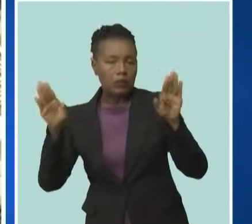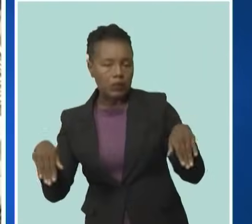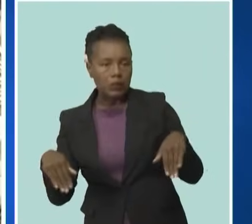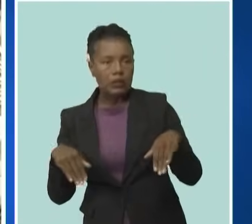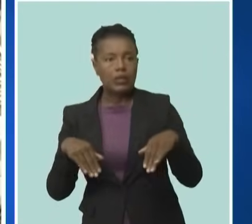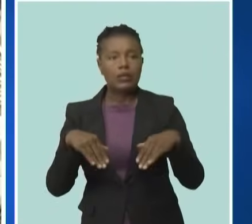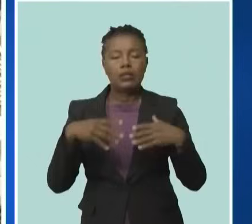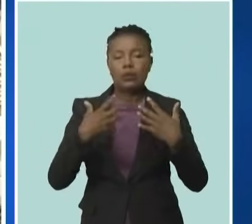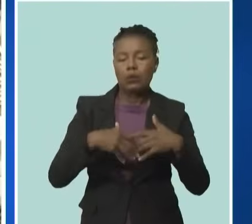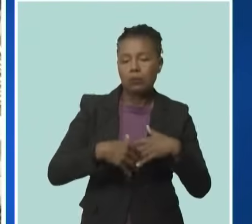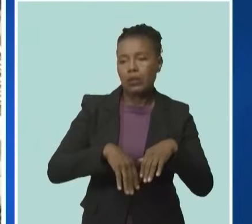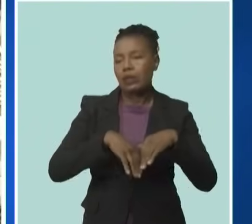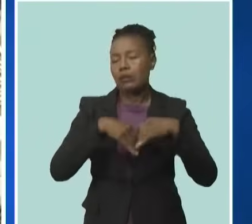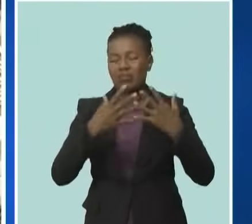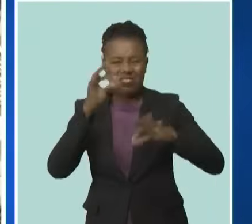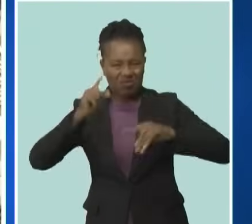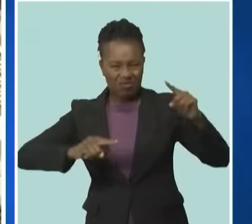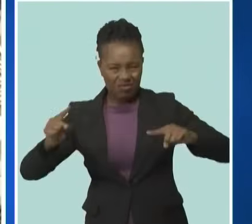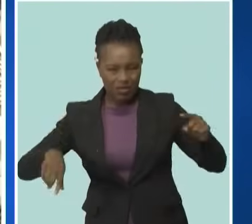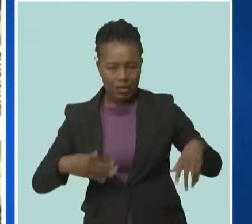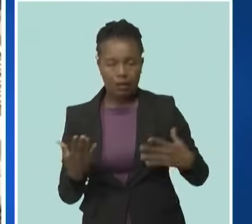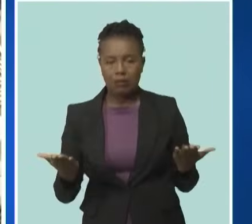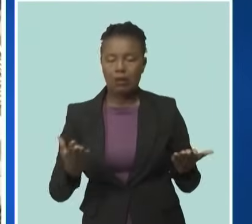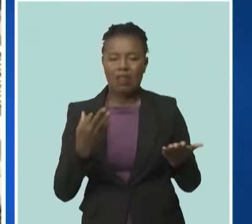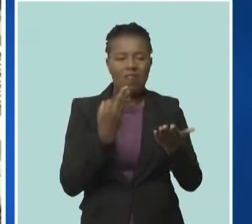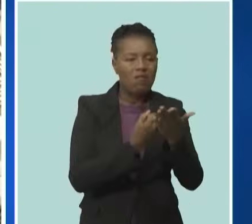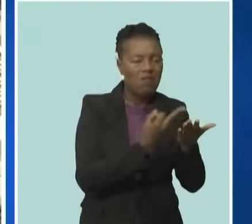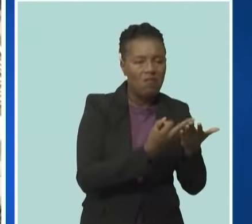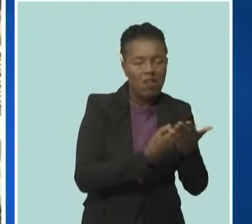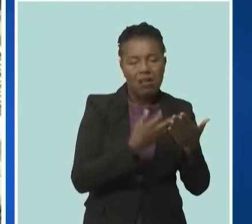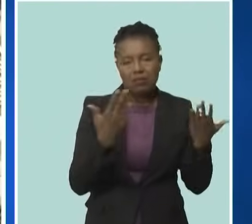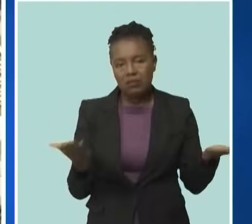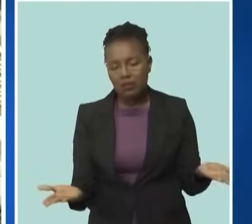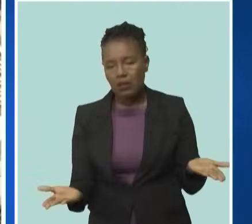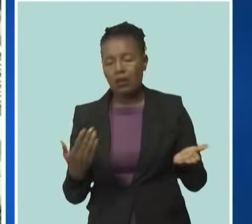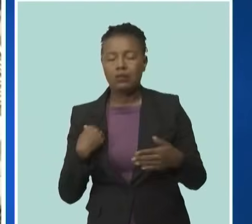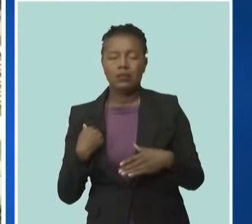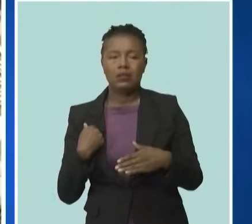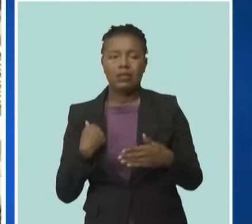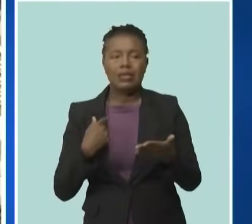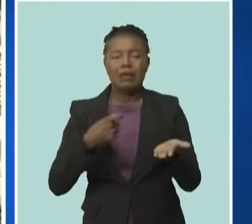CBC, from a finance perspective, cleaning up some of the outstanding payables,